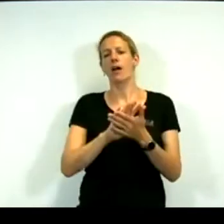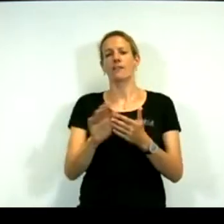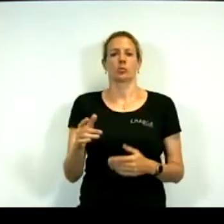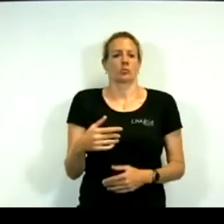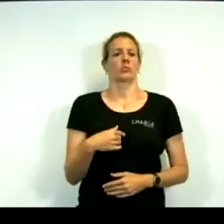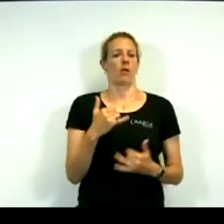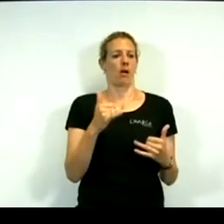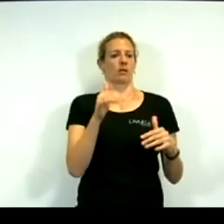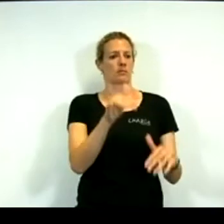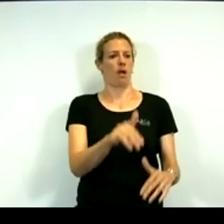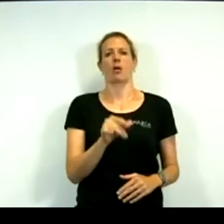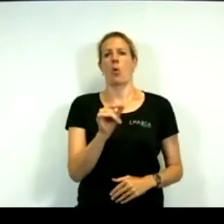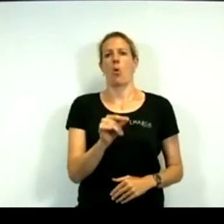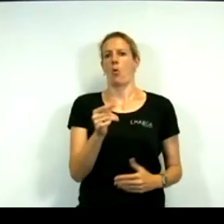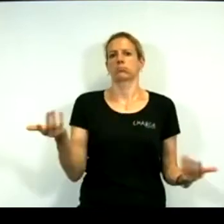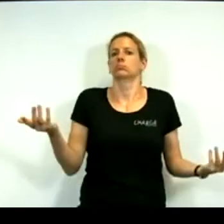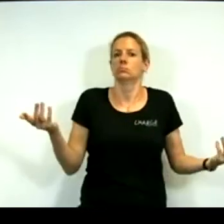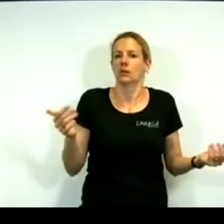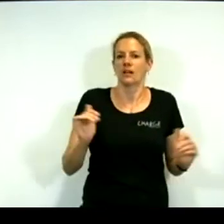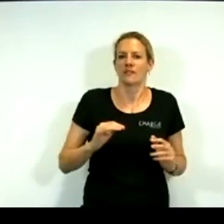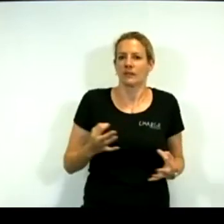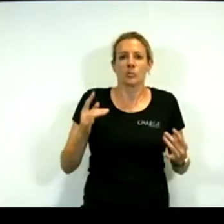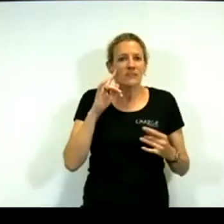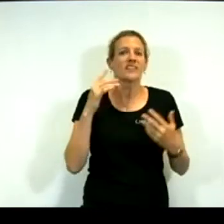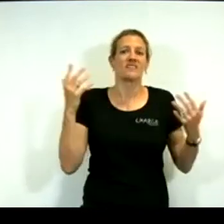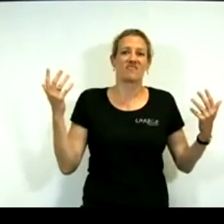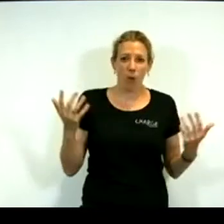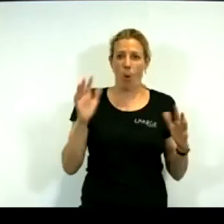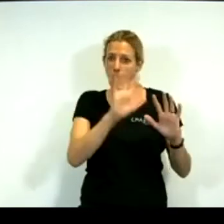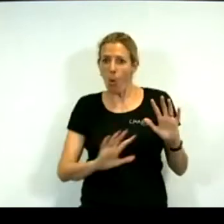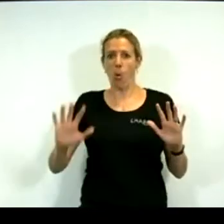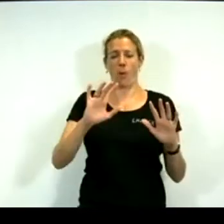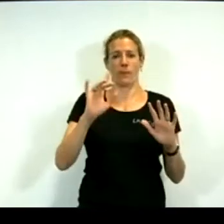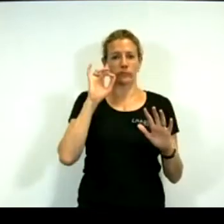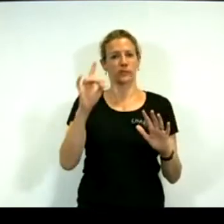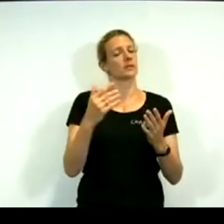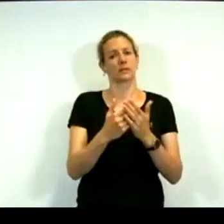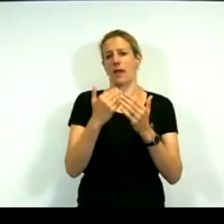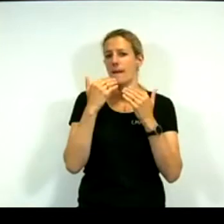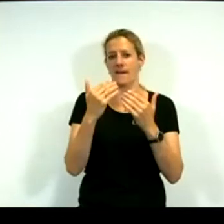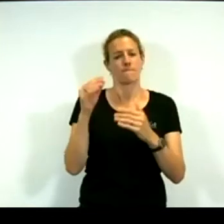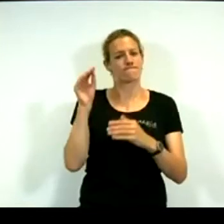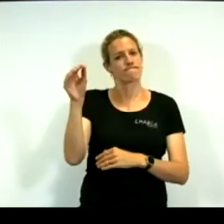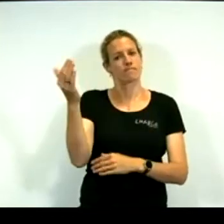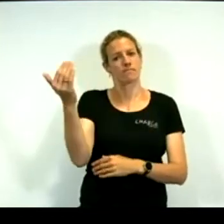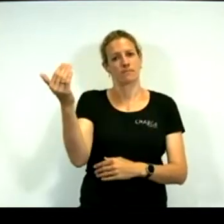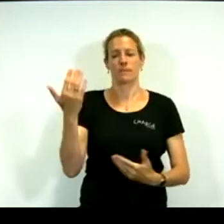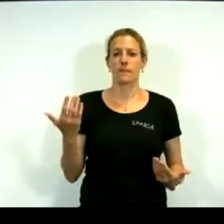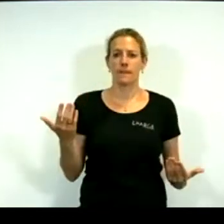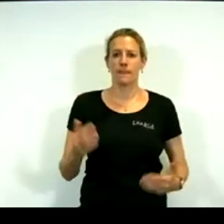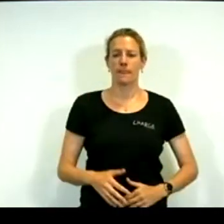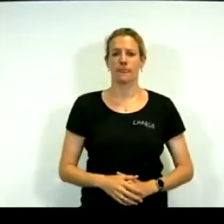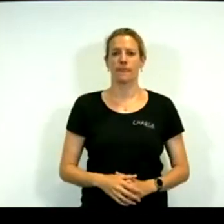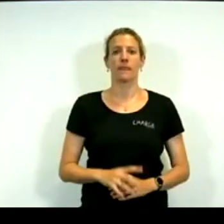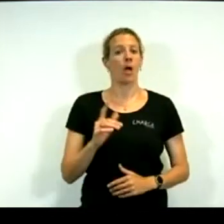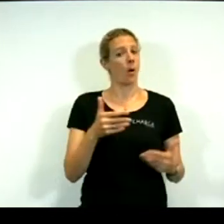me a lot. So I would advise that. And you can do that from a baby. You know, they